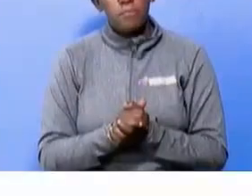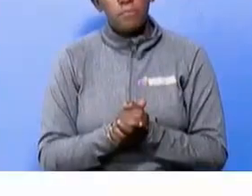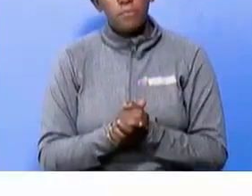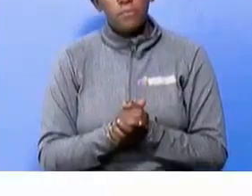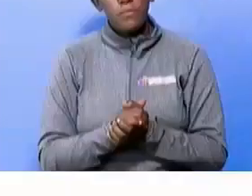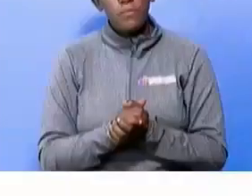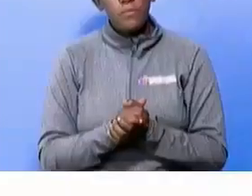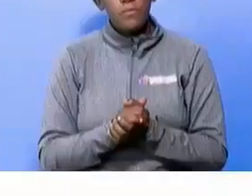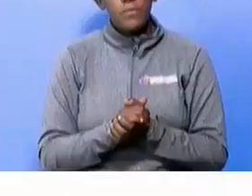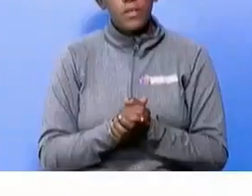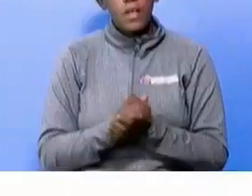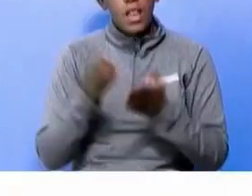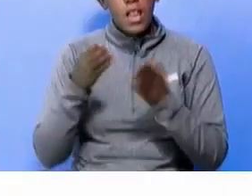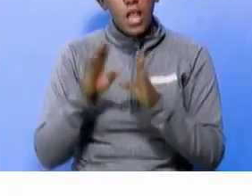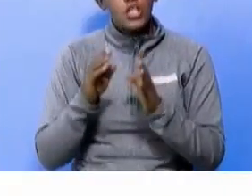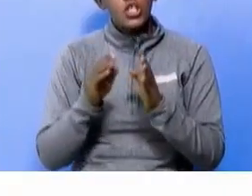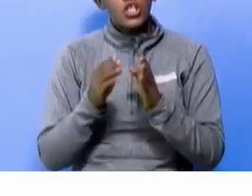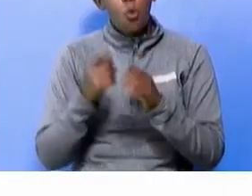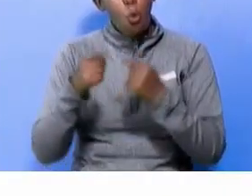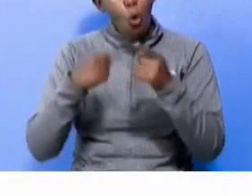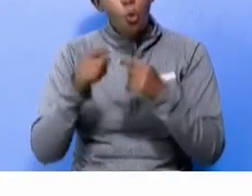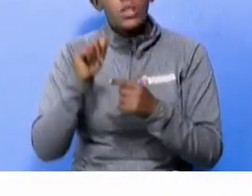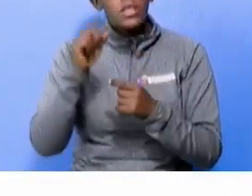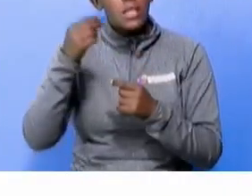Let's go. Grow.